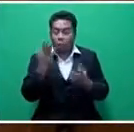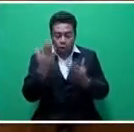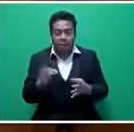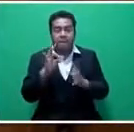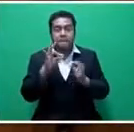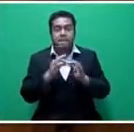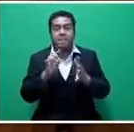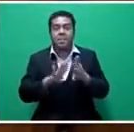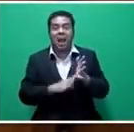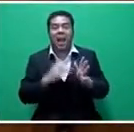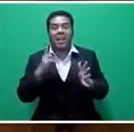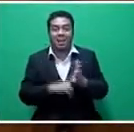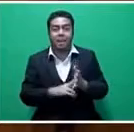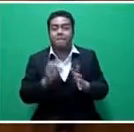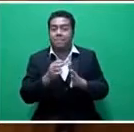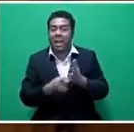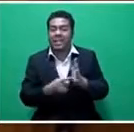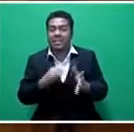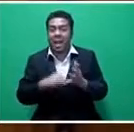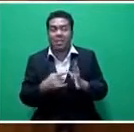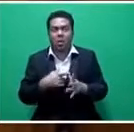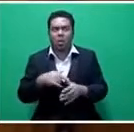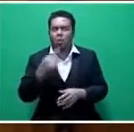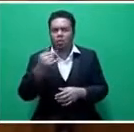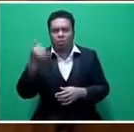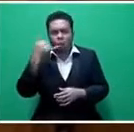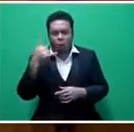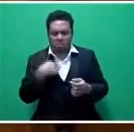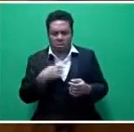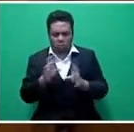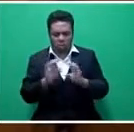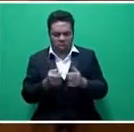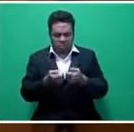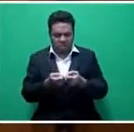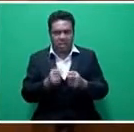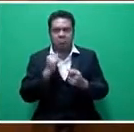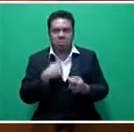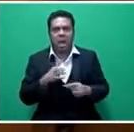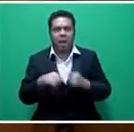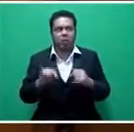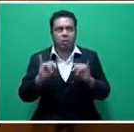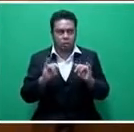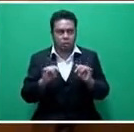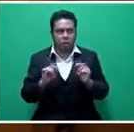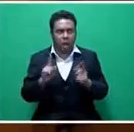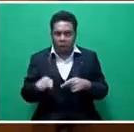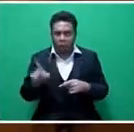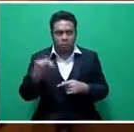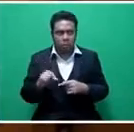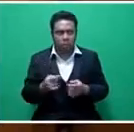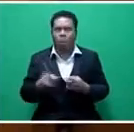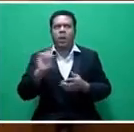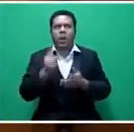Prasad, what happened? What happened when you used to call me, when you used to write to me, when you used to text me about issues? I used to deal with those.